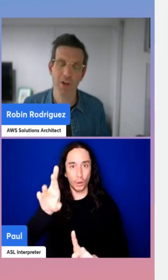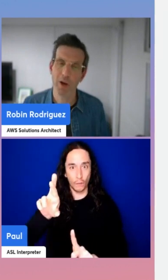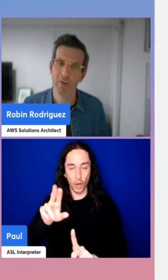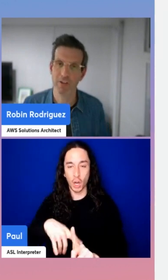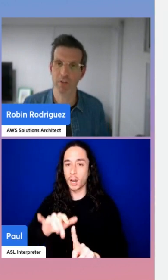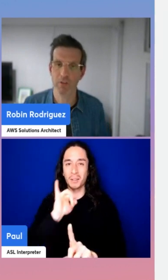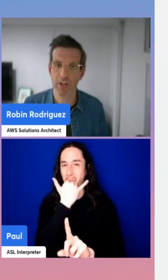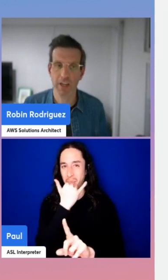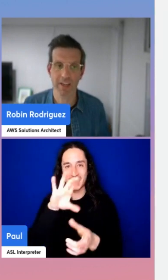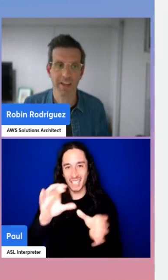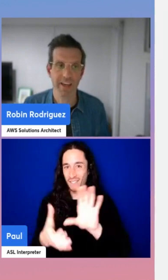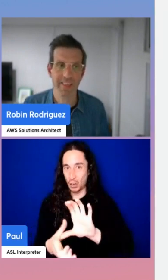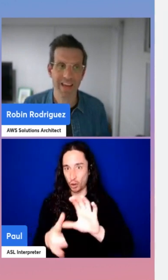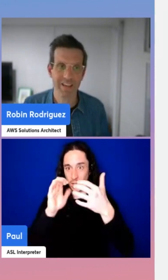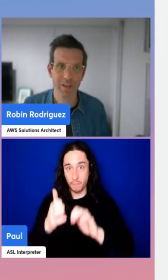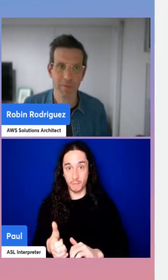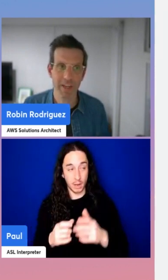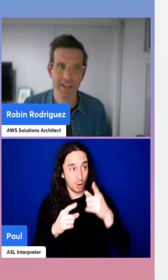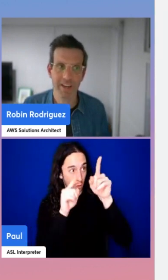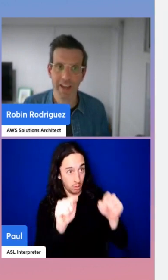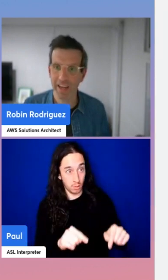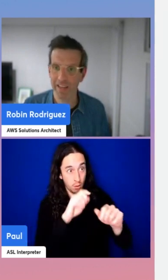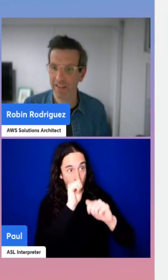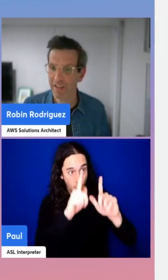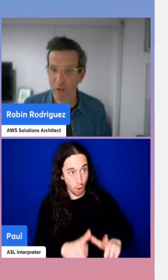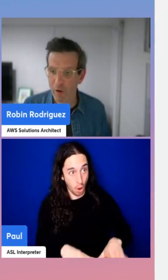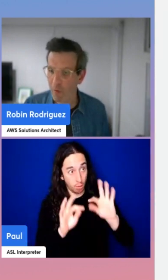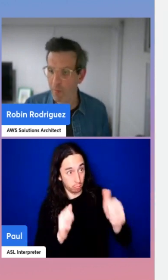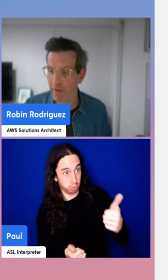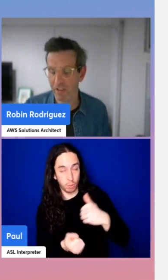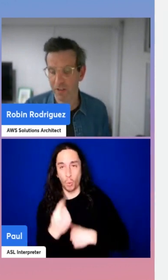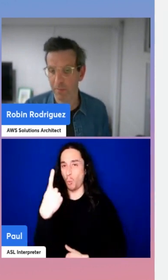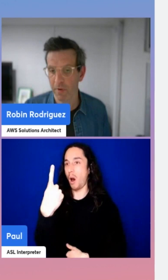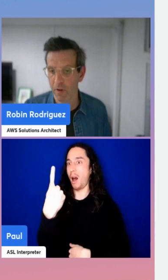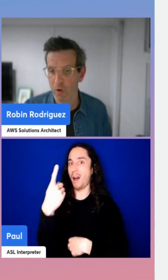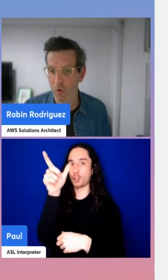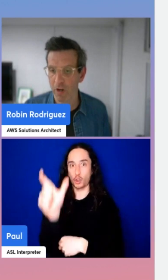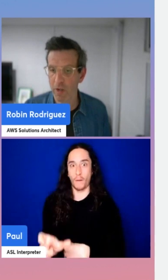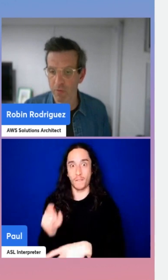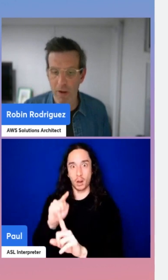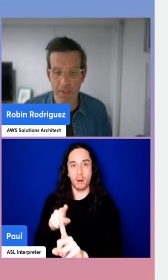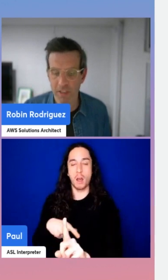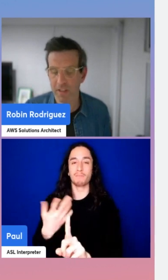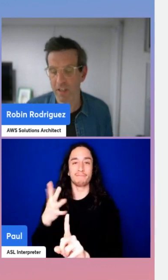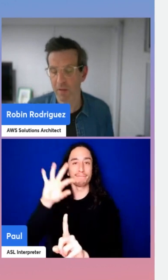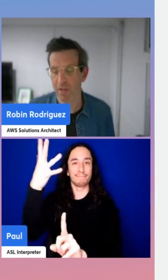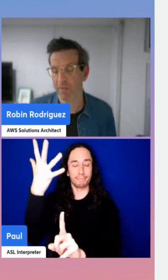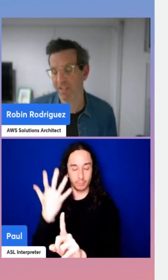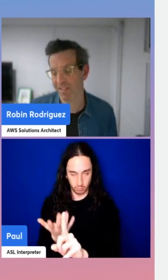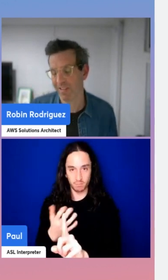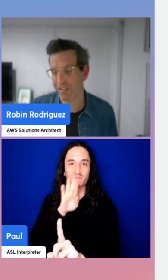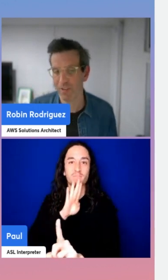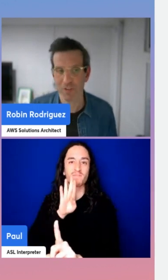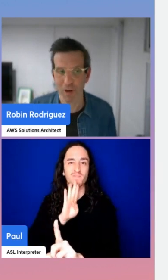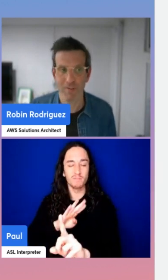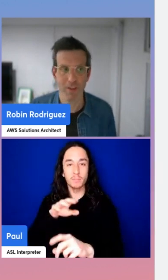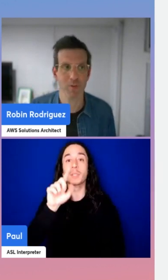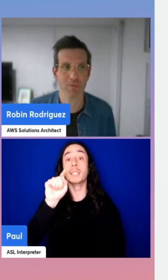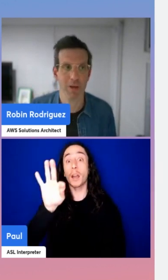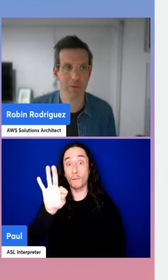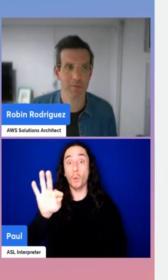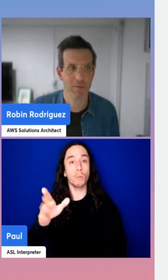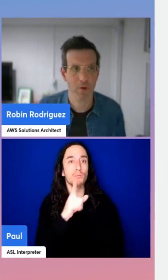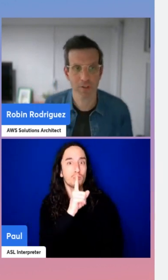rest, you know how frustrating that can be. And Terraform makes some great promises and commitments to solve